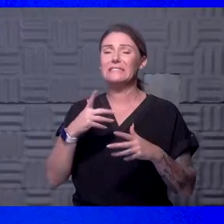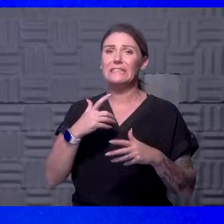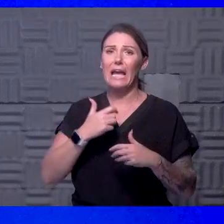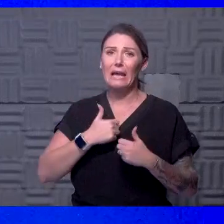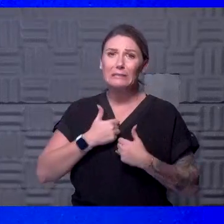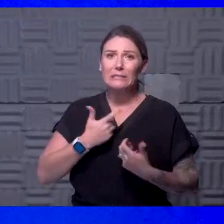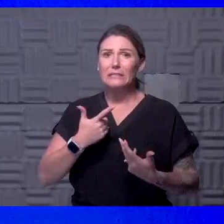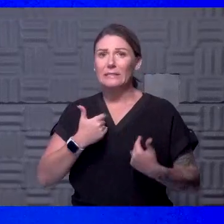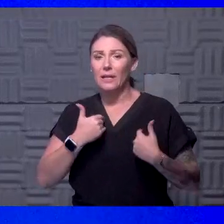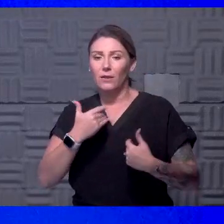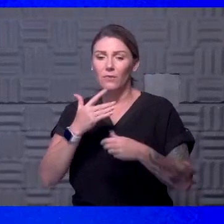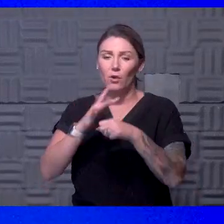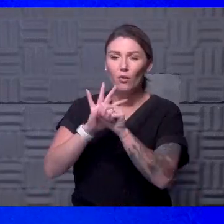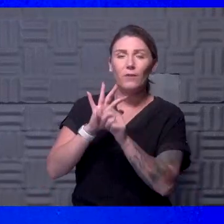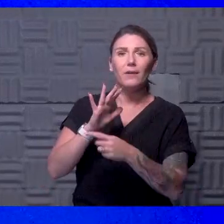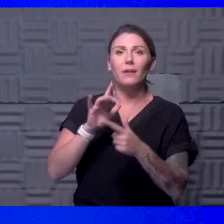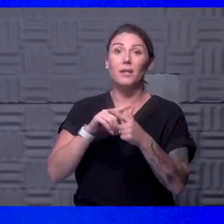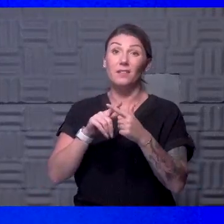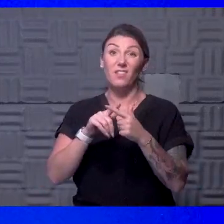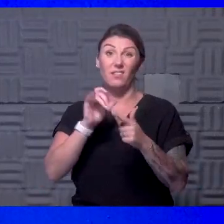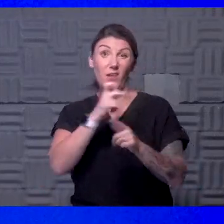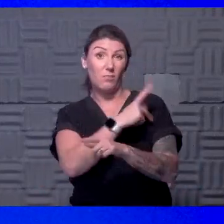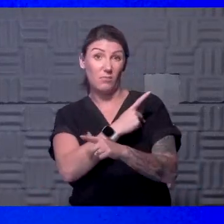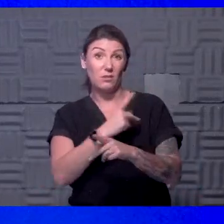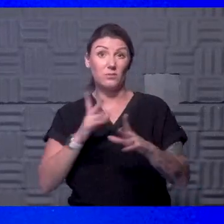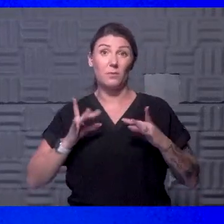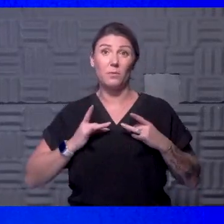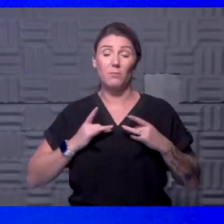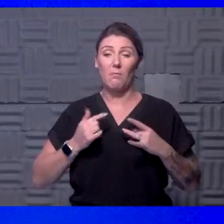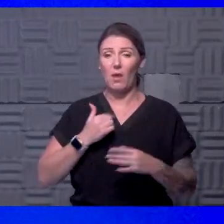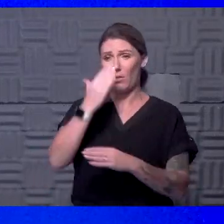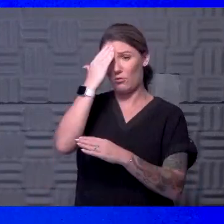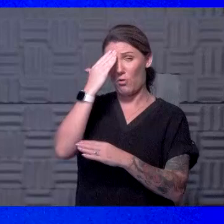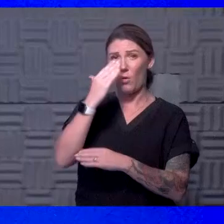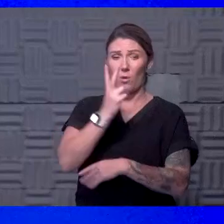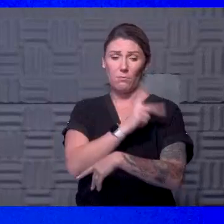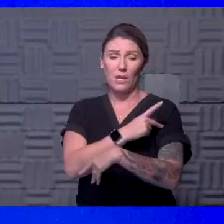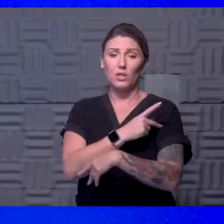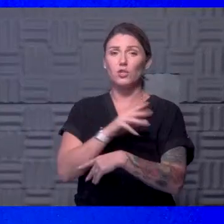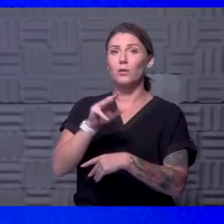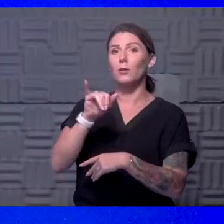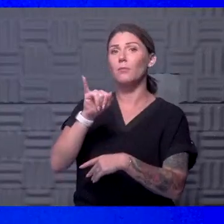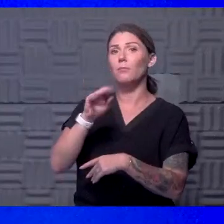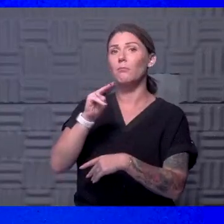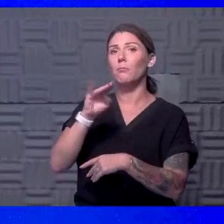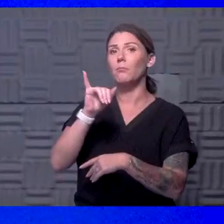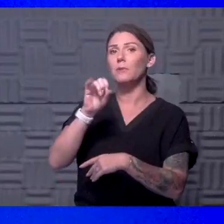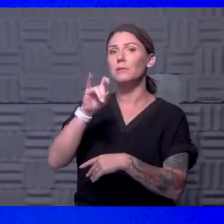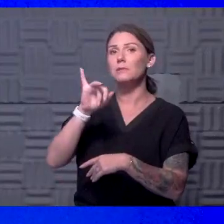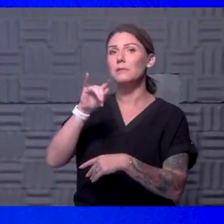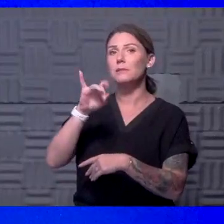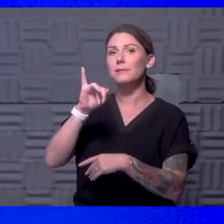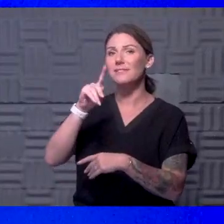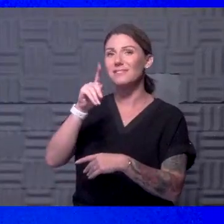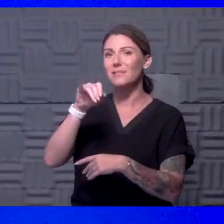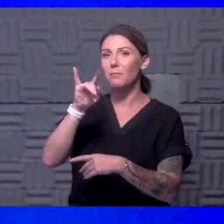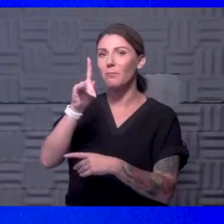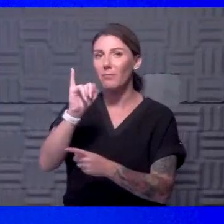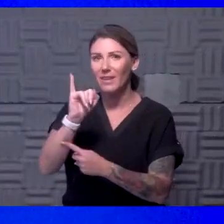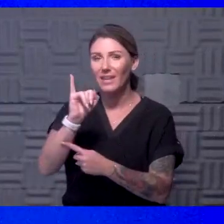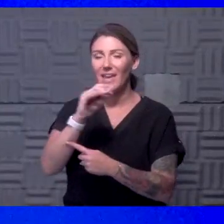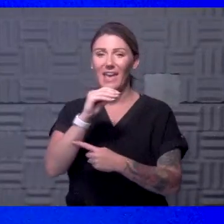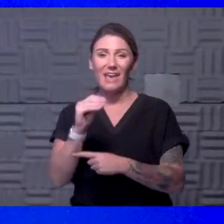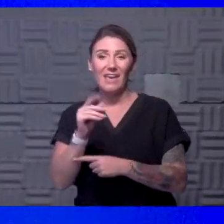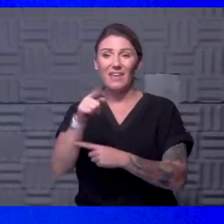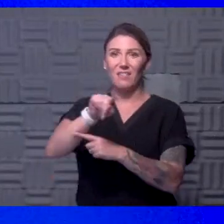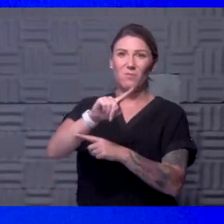I know there was a patient that went to Mississippi for a family thing, and there was a contact there from another area who had got